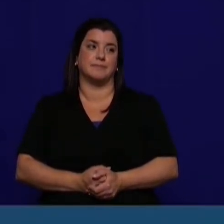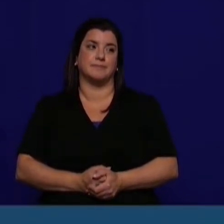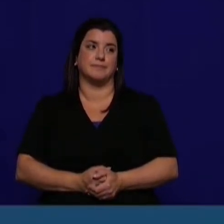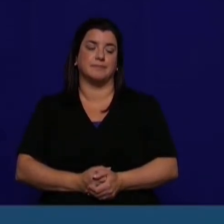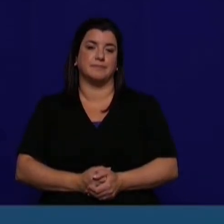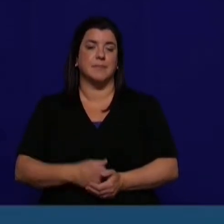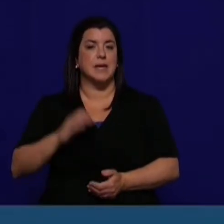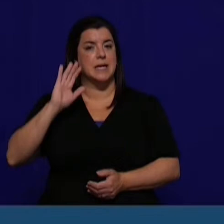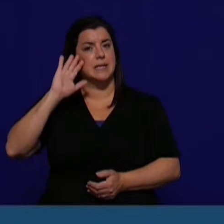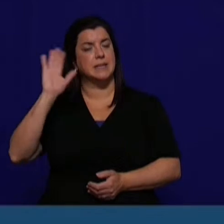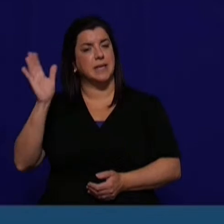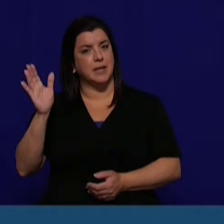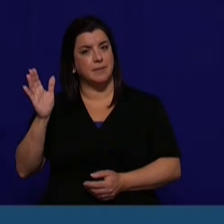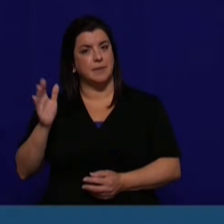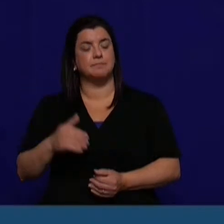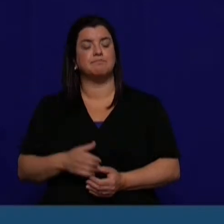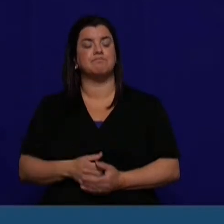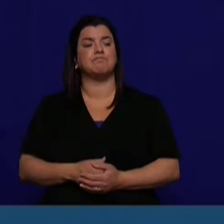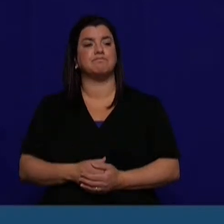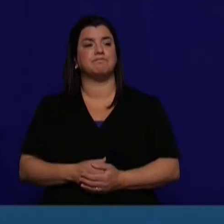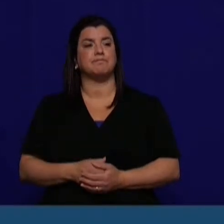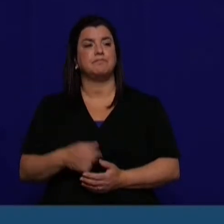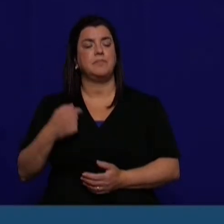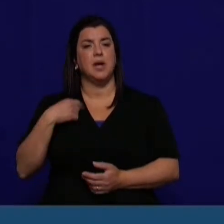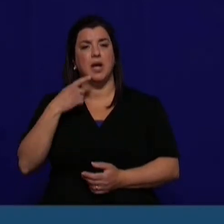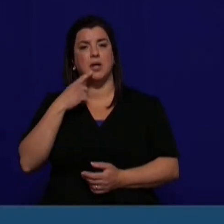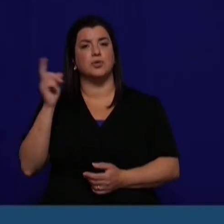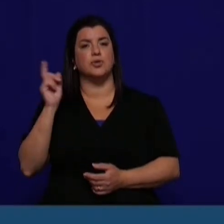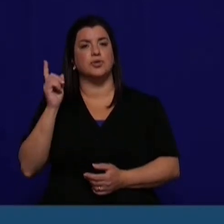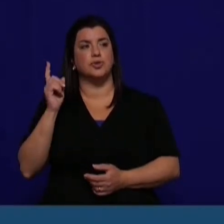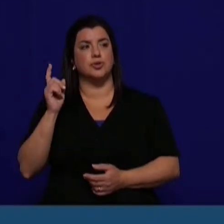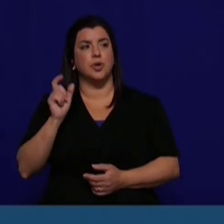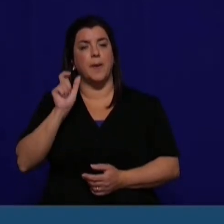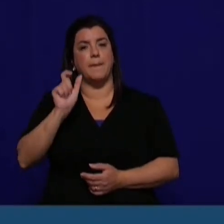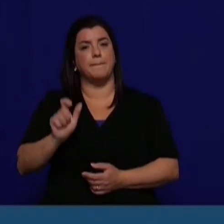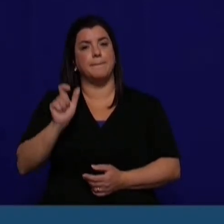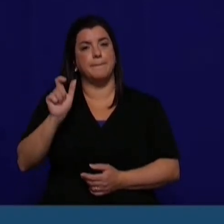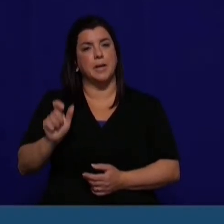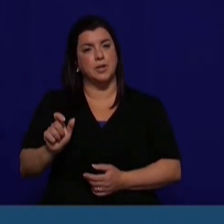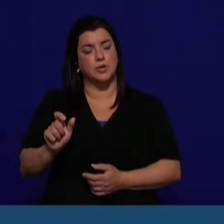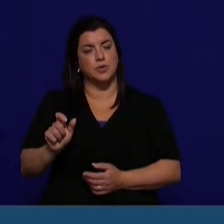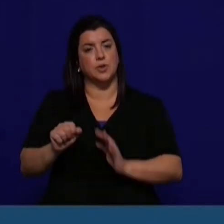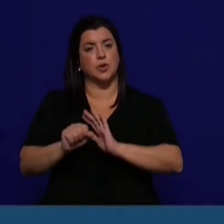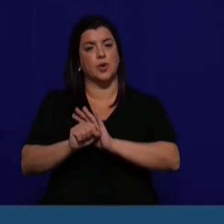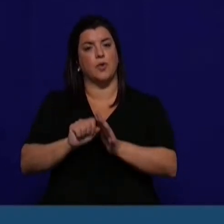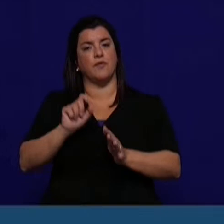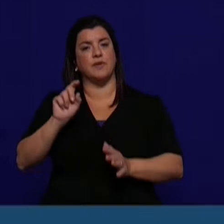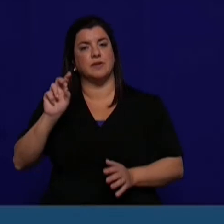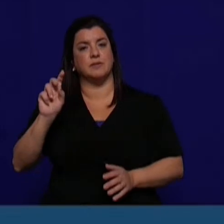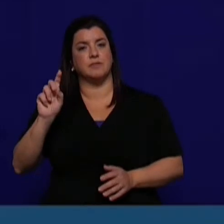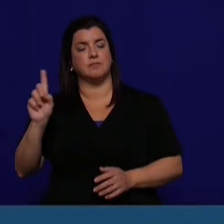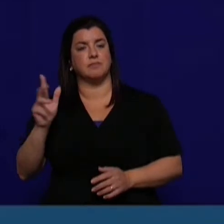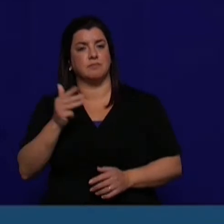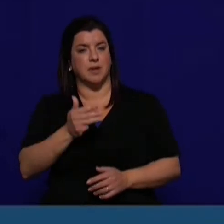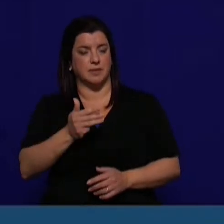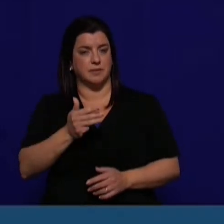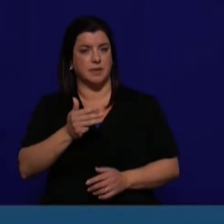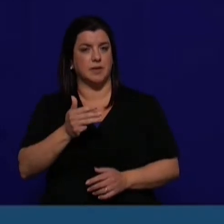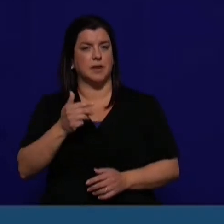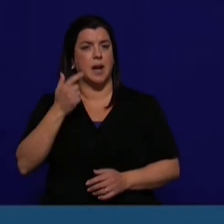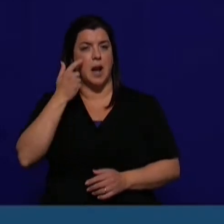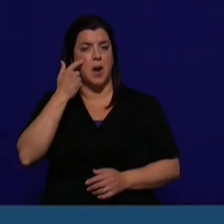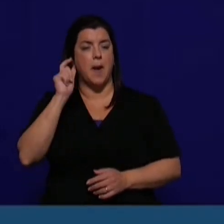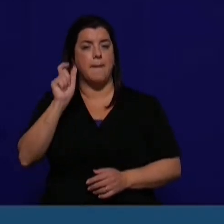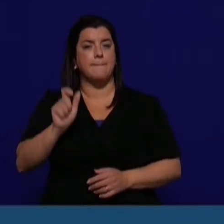Professor Gauci, jekk nikkonsidraw il-każijiet li għadhom qed ifeġġu ta' COVID-19, nikkonsidraw il-kondizzjoni medika tal-persuni